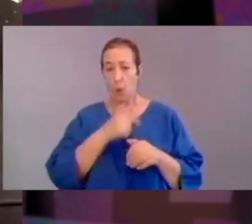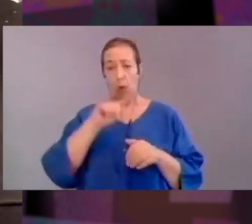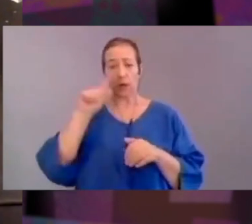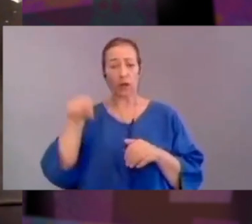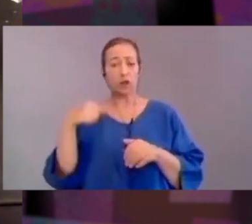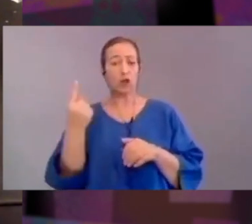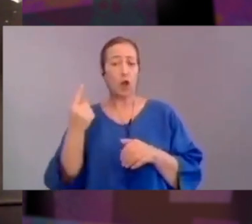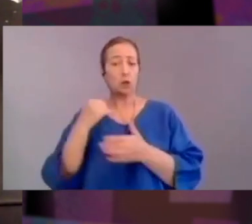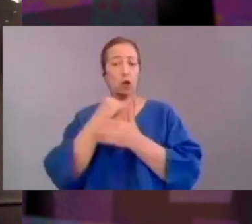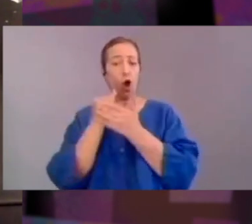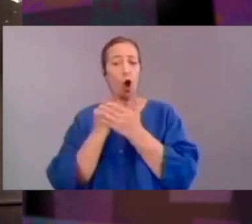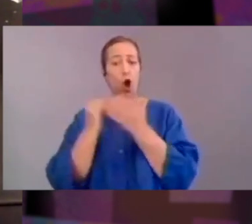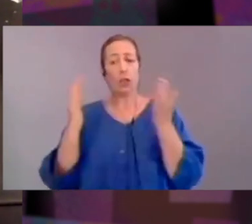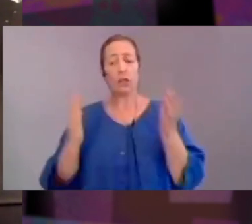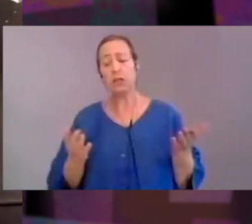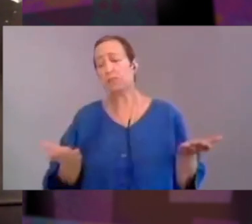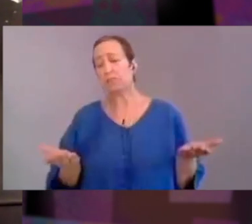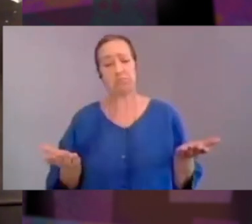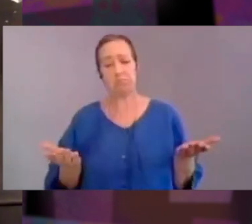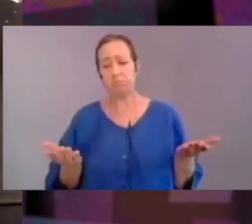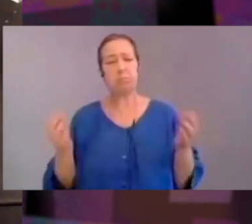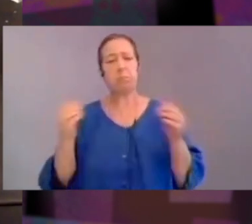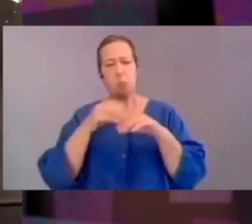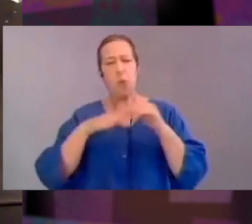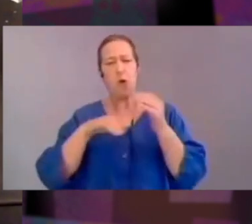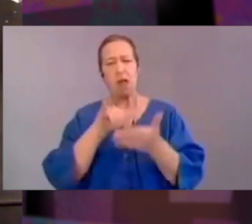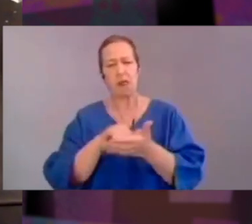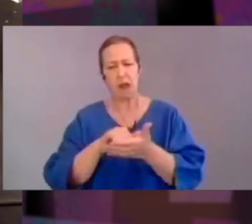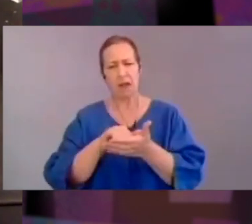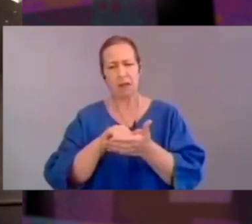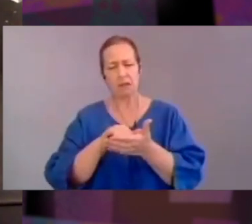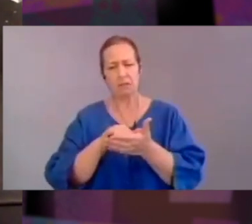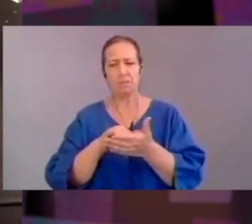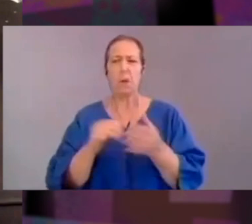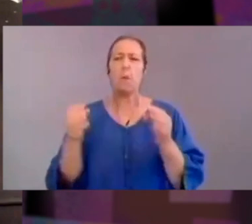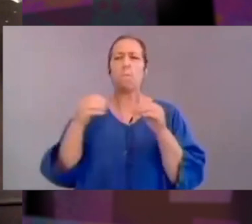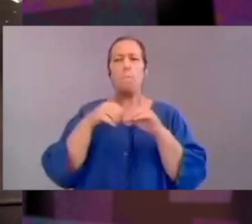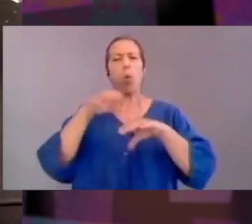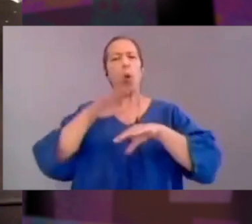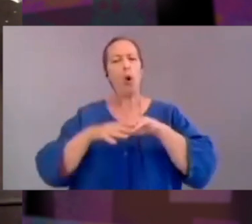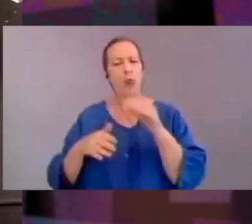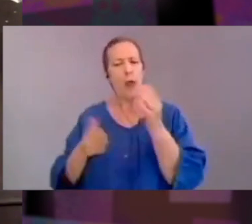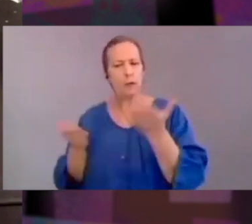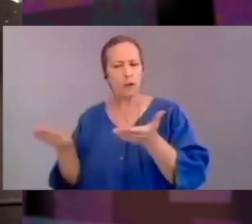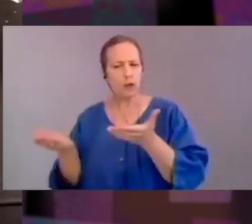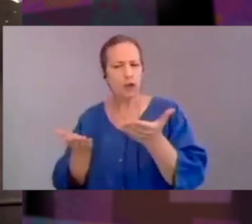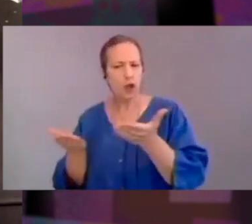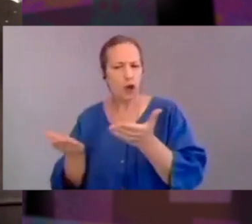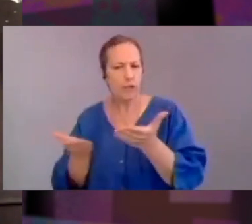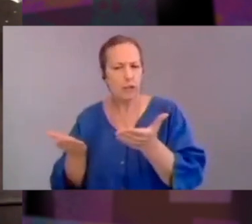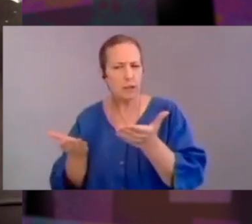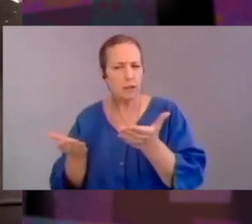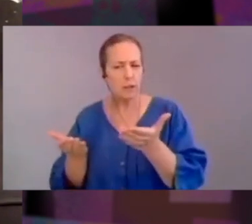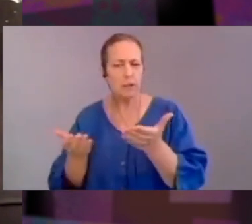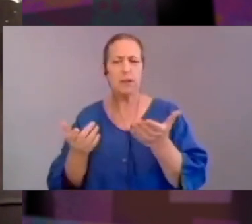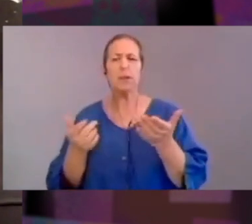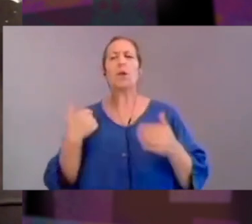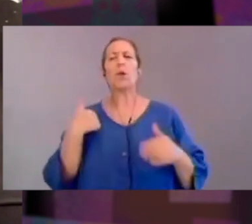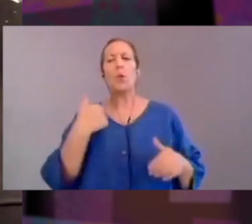artists, more than a service organization to our local community in New Orleans. NPN holds space in this